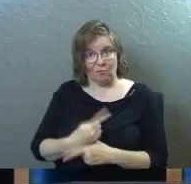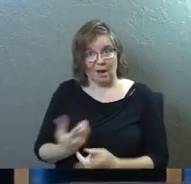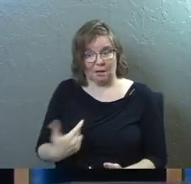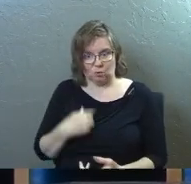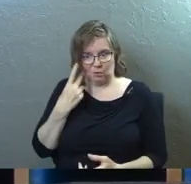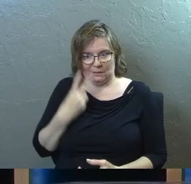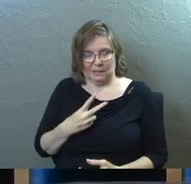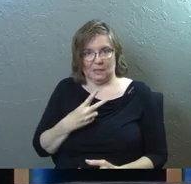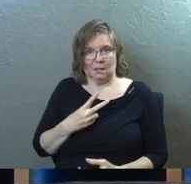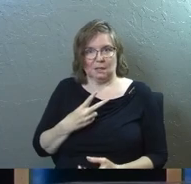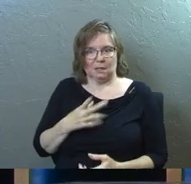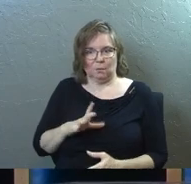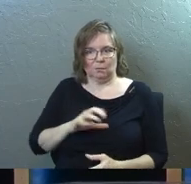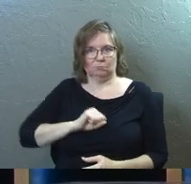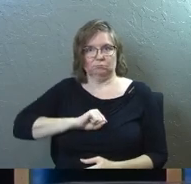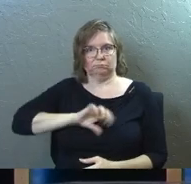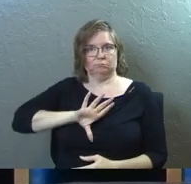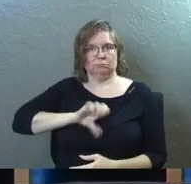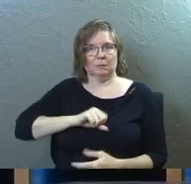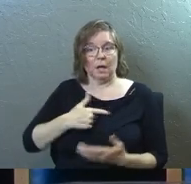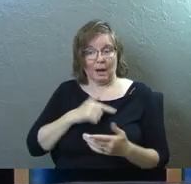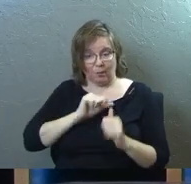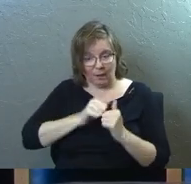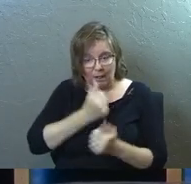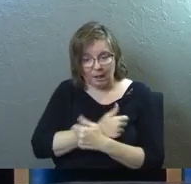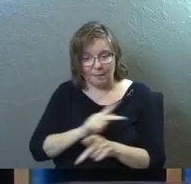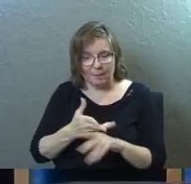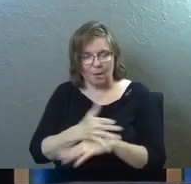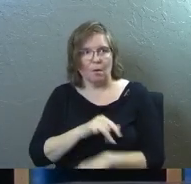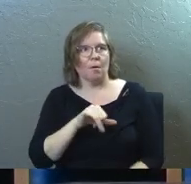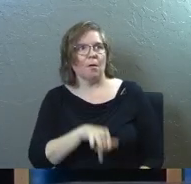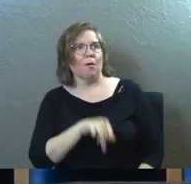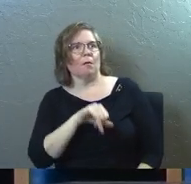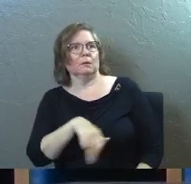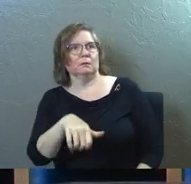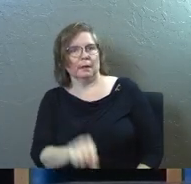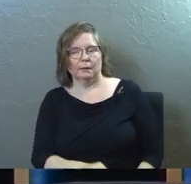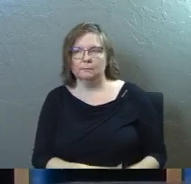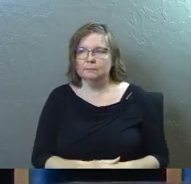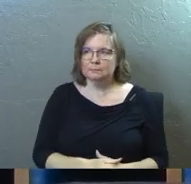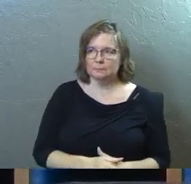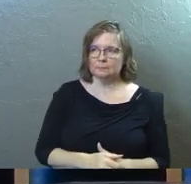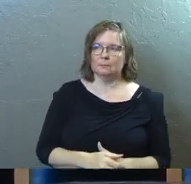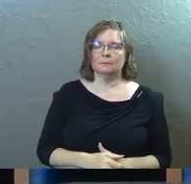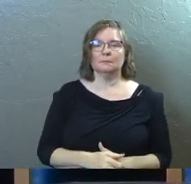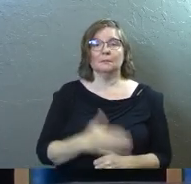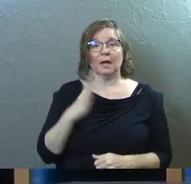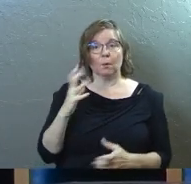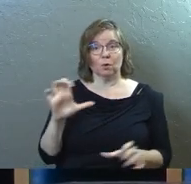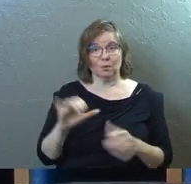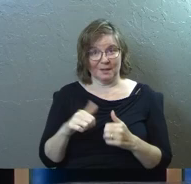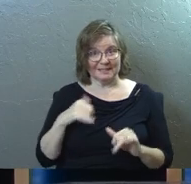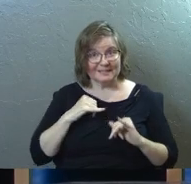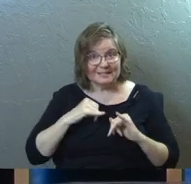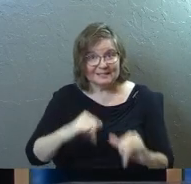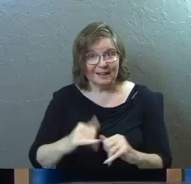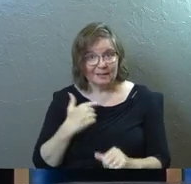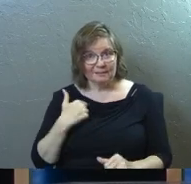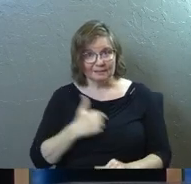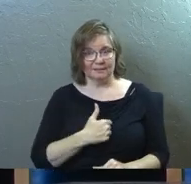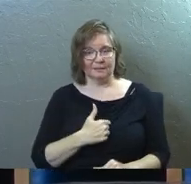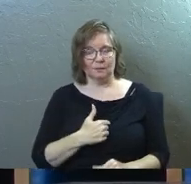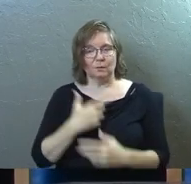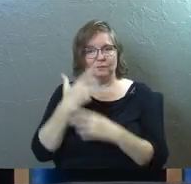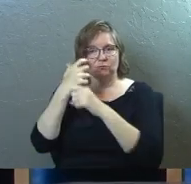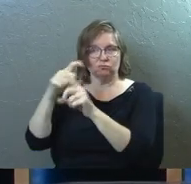to see where he went to, though? And how he loved people after that? And he was like, yeah. You know what I mean? Doesn't God want to do that with us? We've